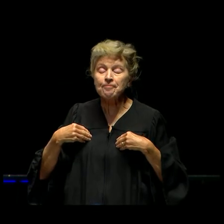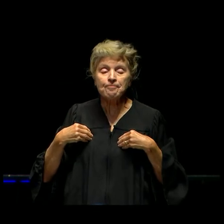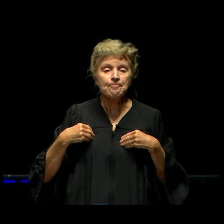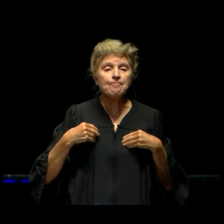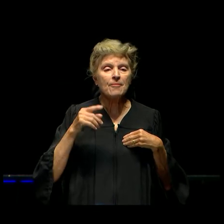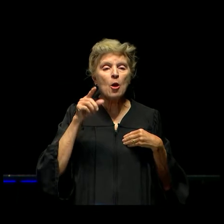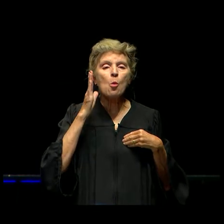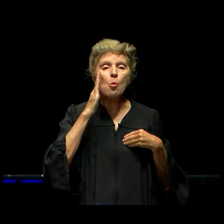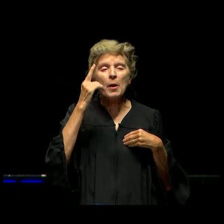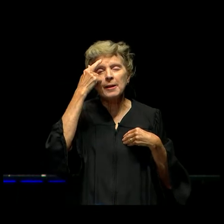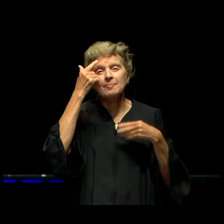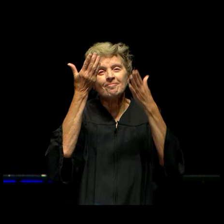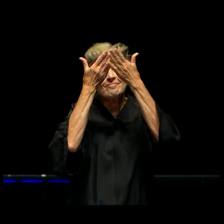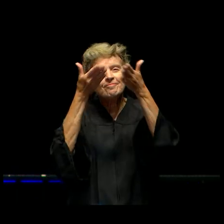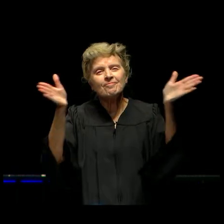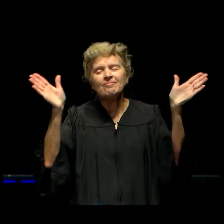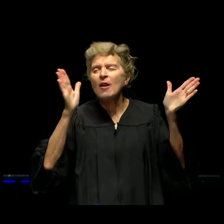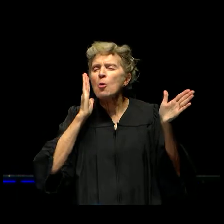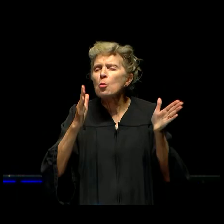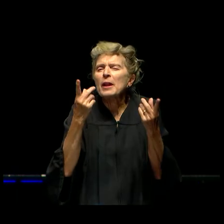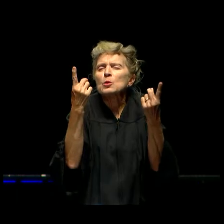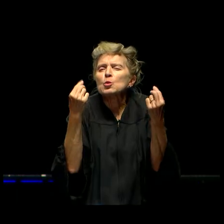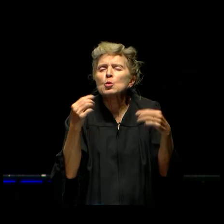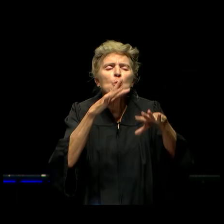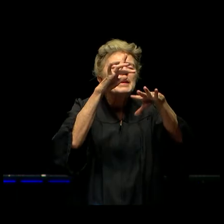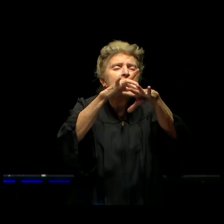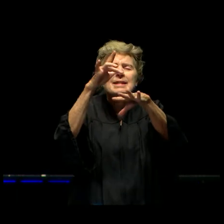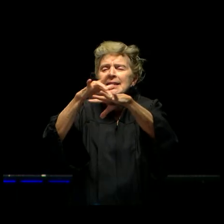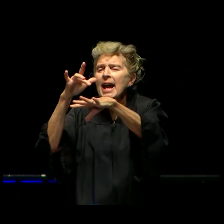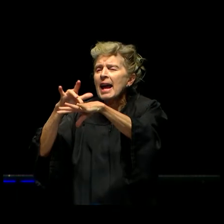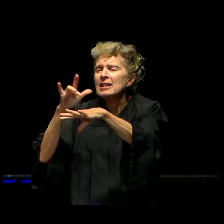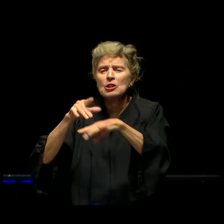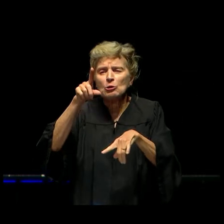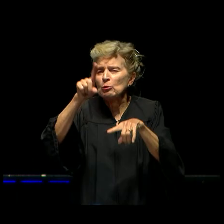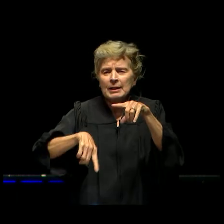horizons and bring you to places that you have never imagined.